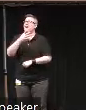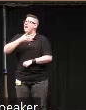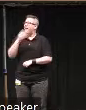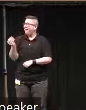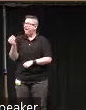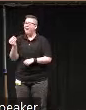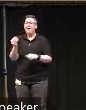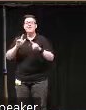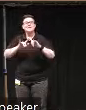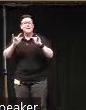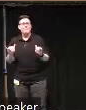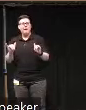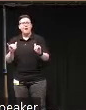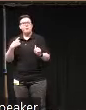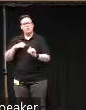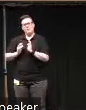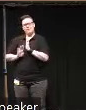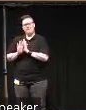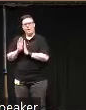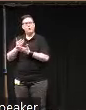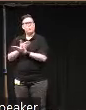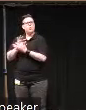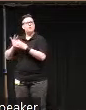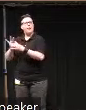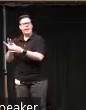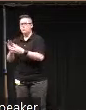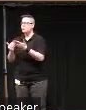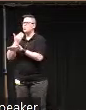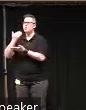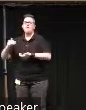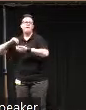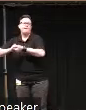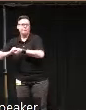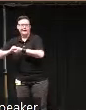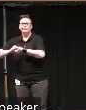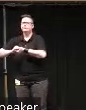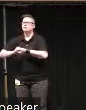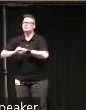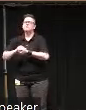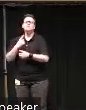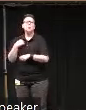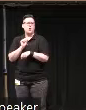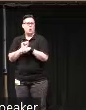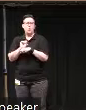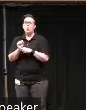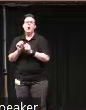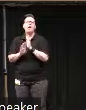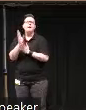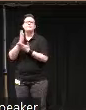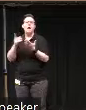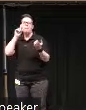allowed us to develop new relationships and new collaborations. We're working on a couple of MOUs